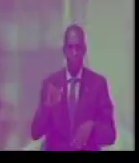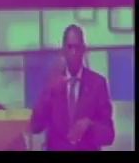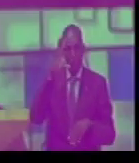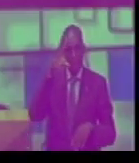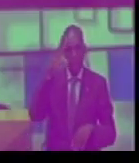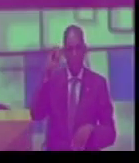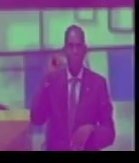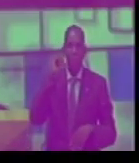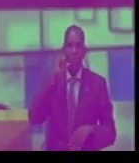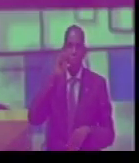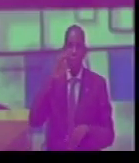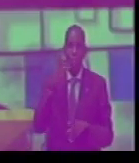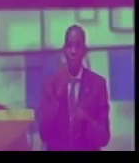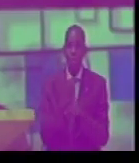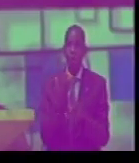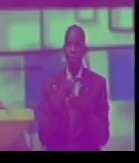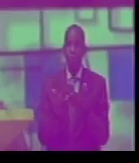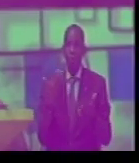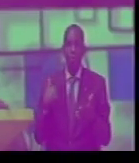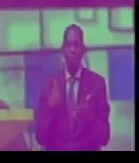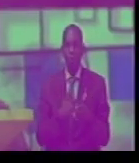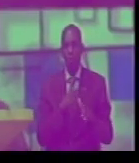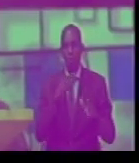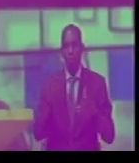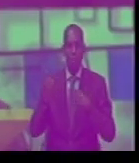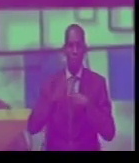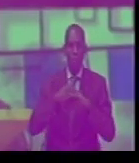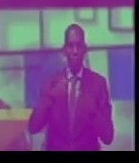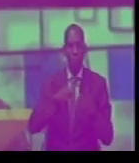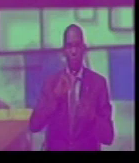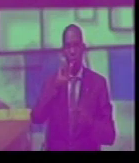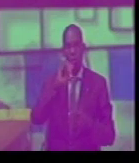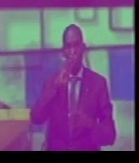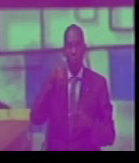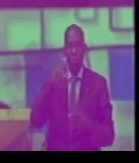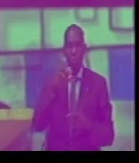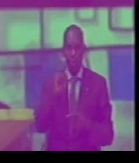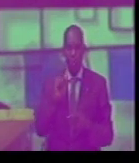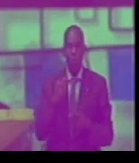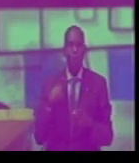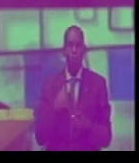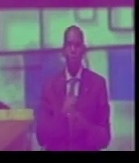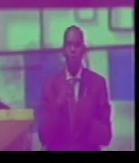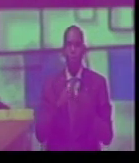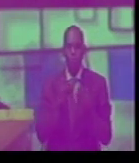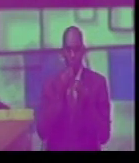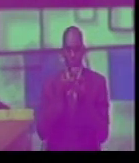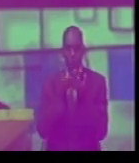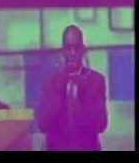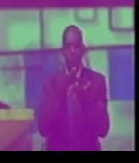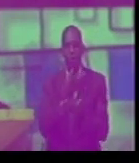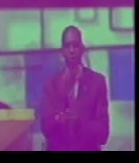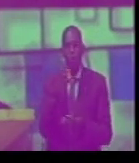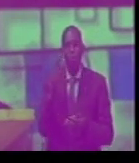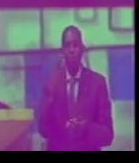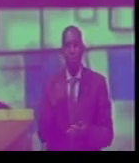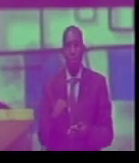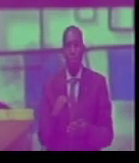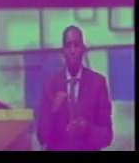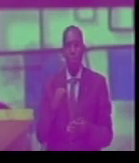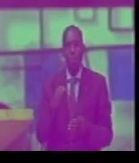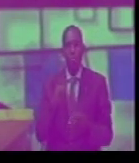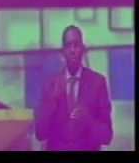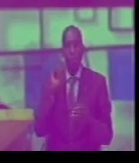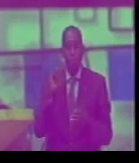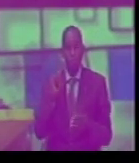And the Lord is also touching men, women. And just before we link back to our state overseer, let's inform you